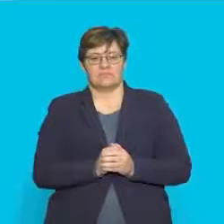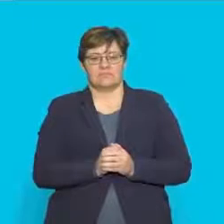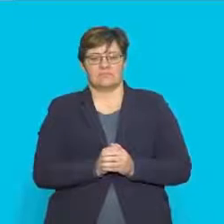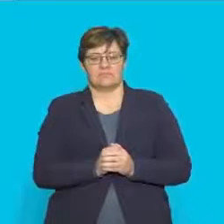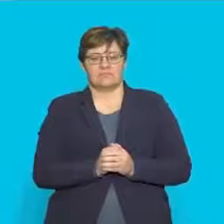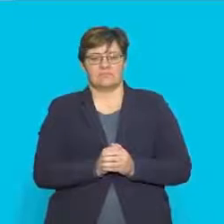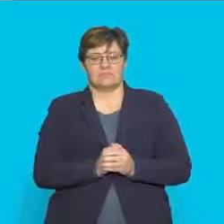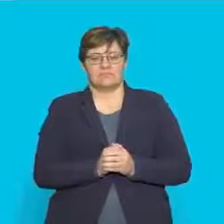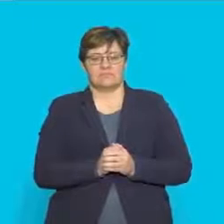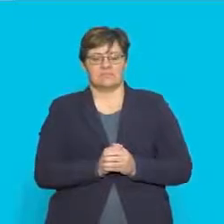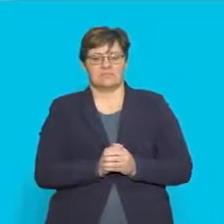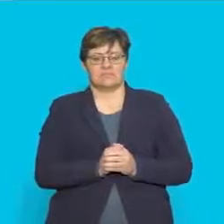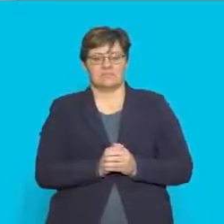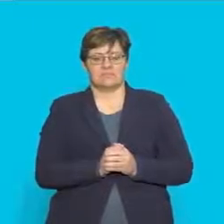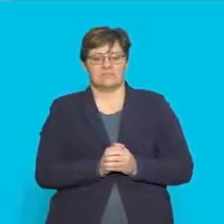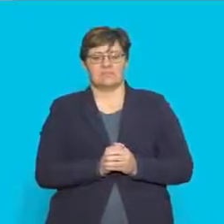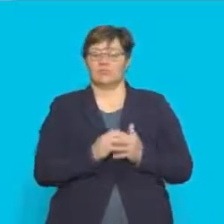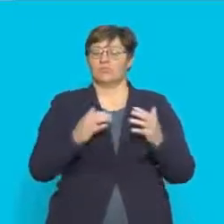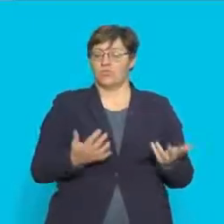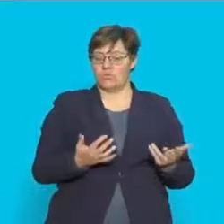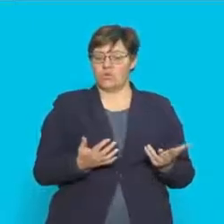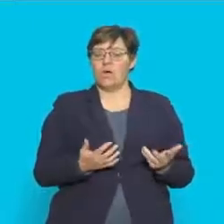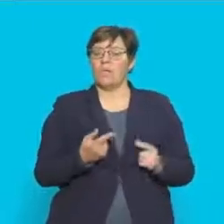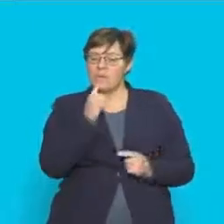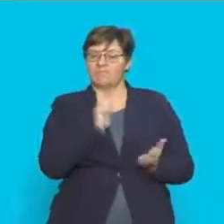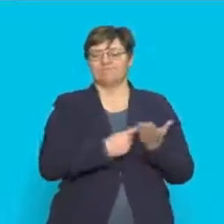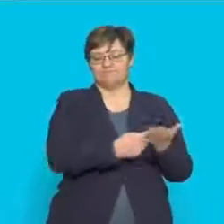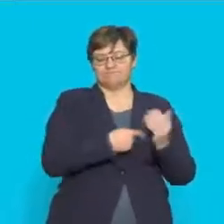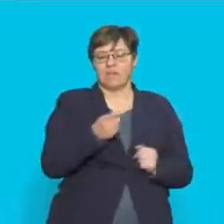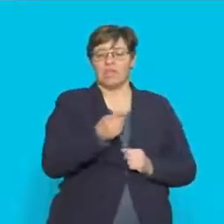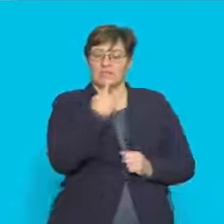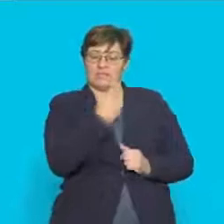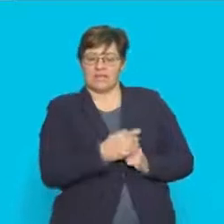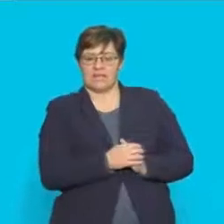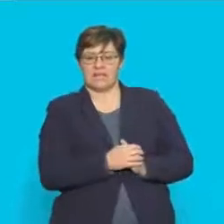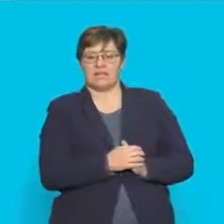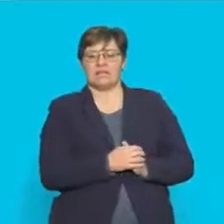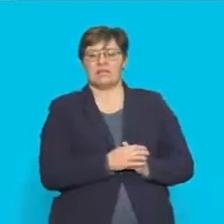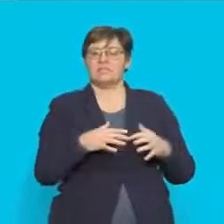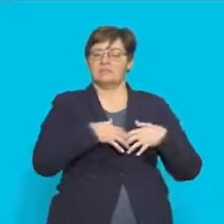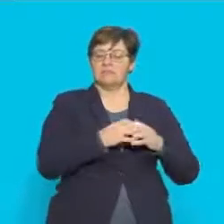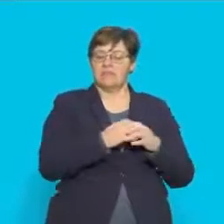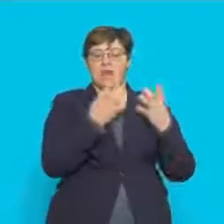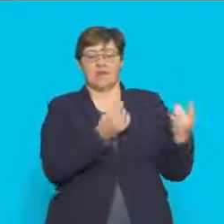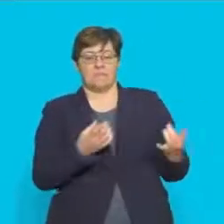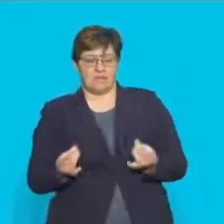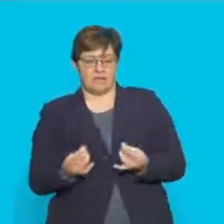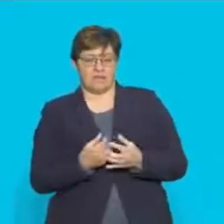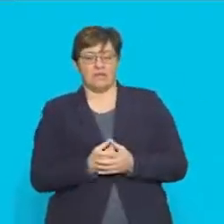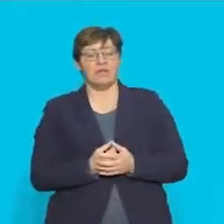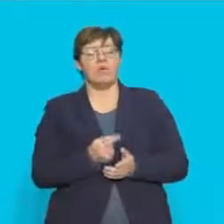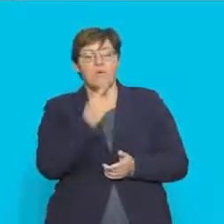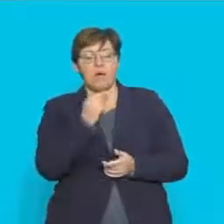their properties, right? So that's what we are talking about when we are saying a set of numbers. So we're going to